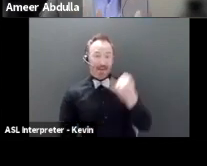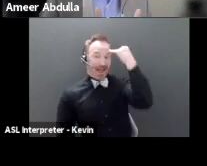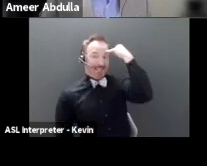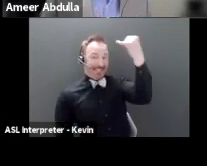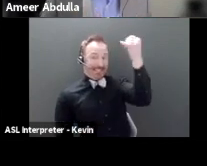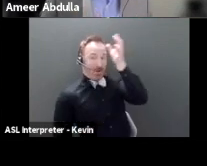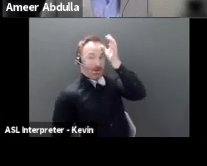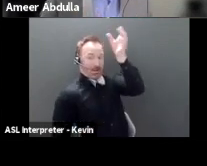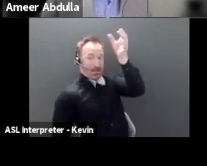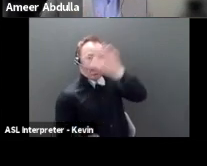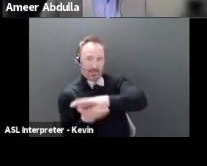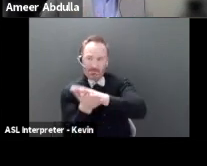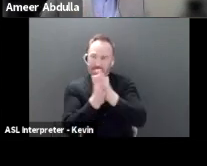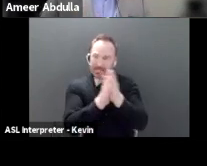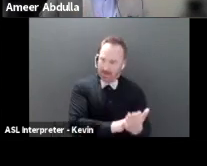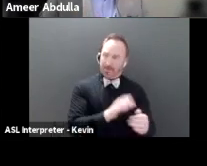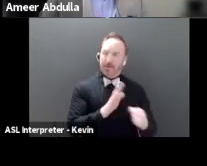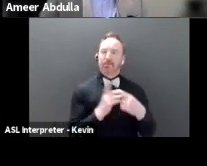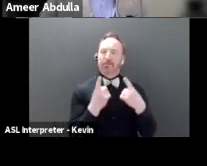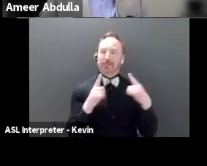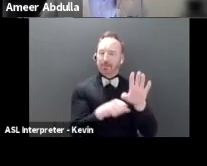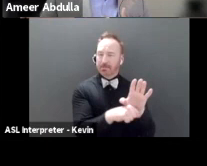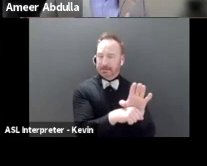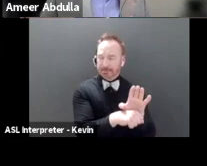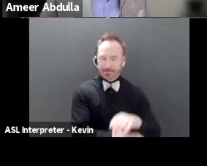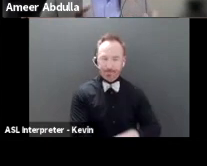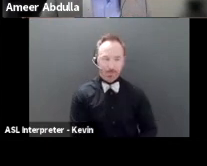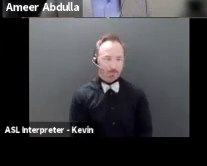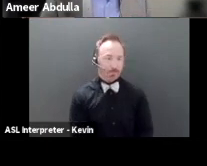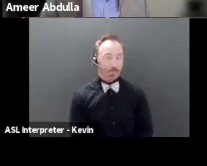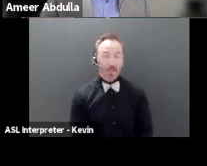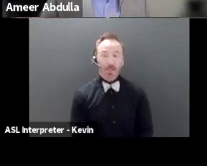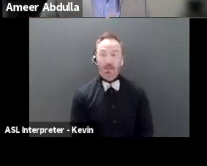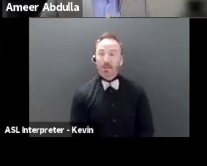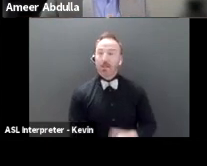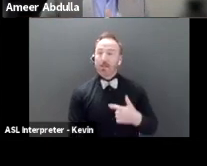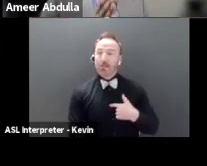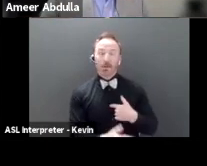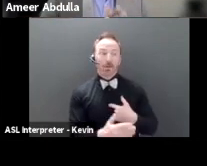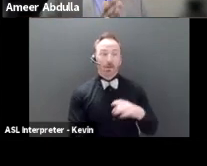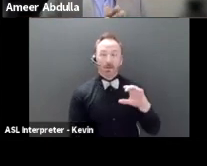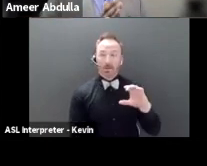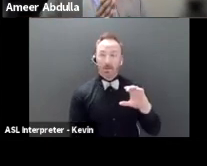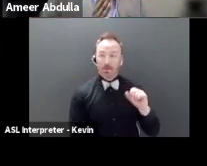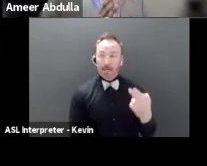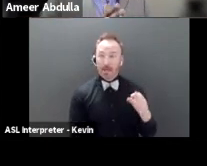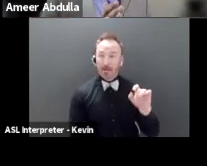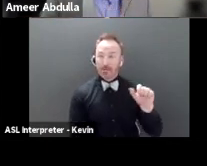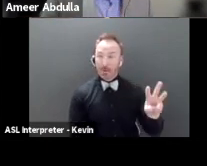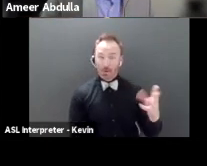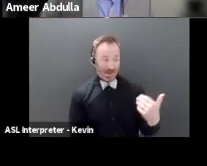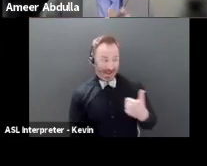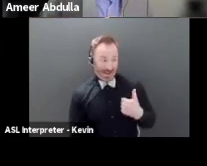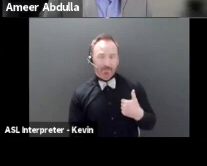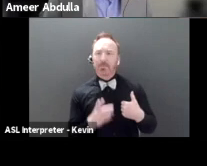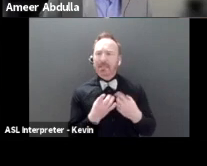viable business. And so as soon as you have the cash flow to permit, do it. There is never a reason to